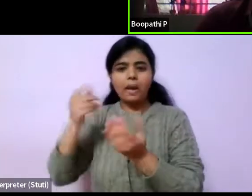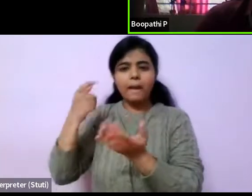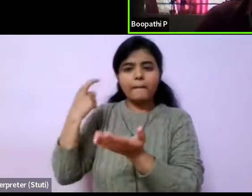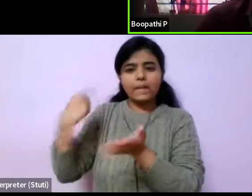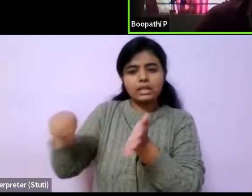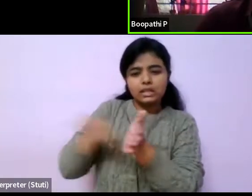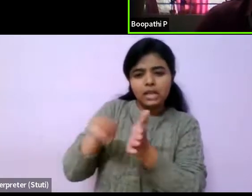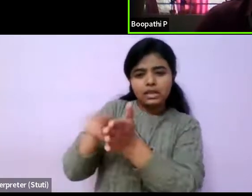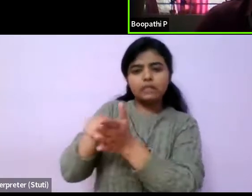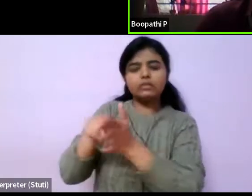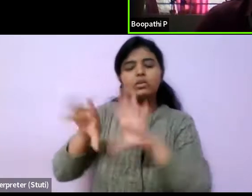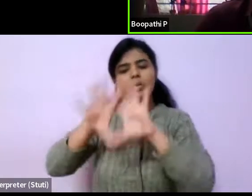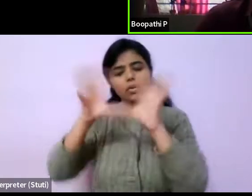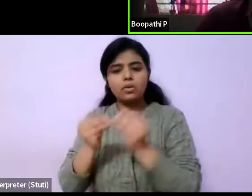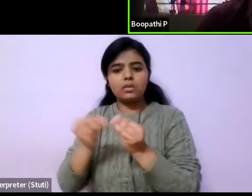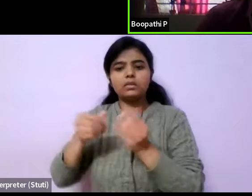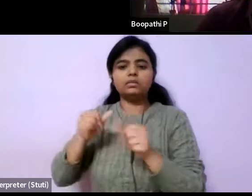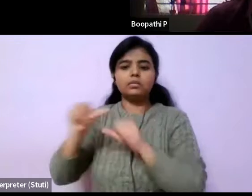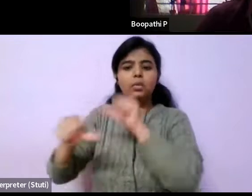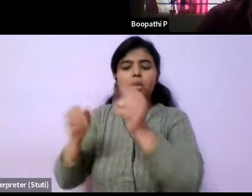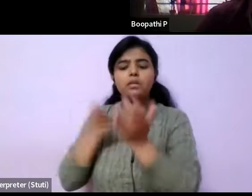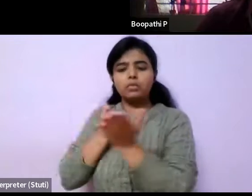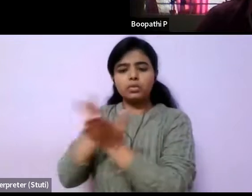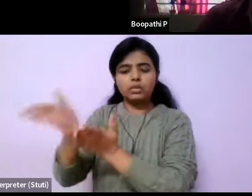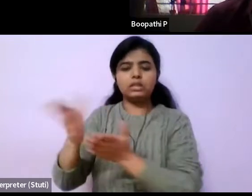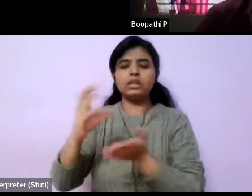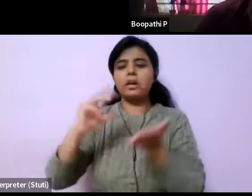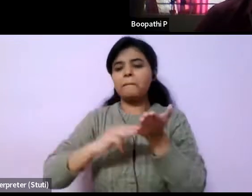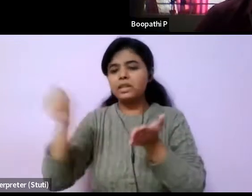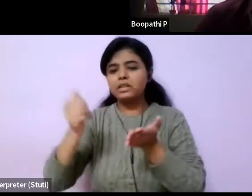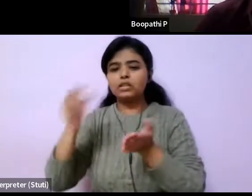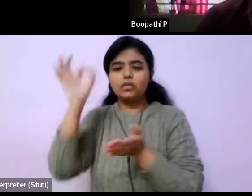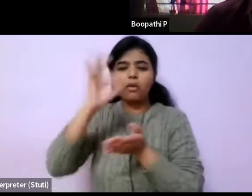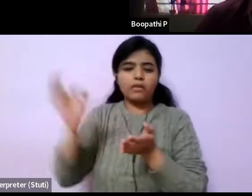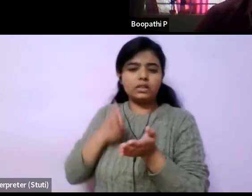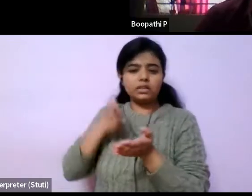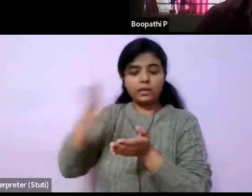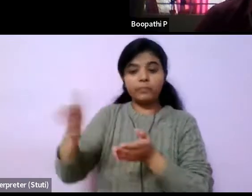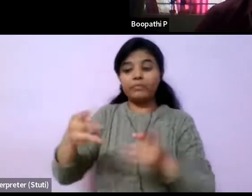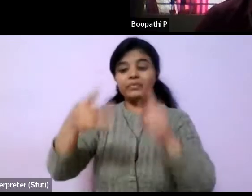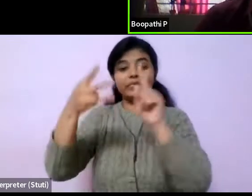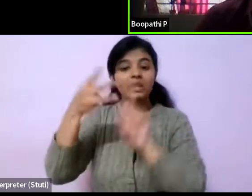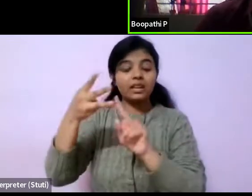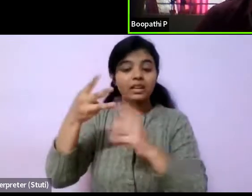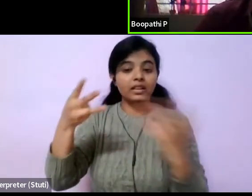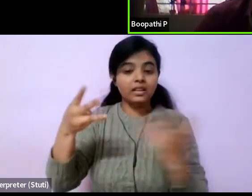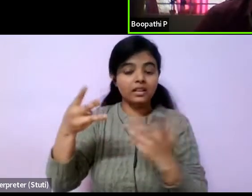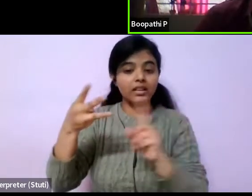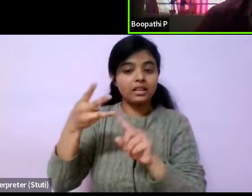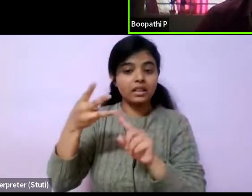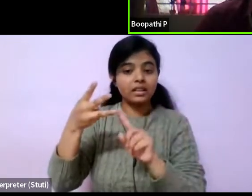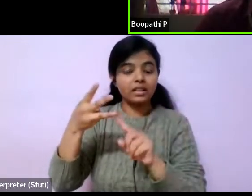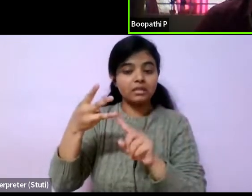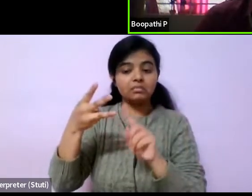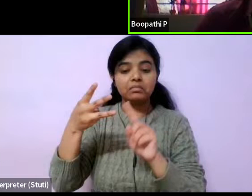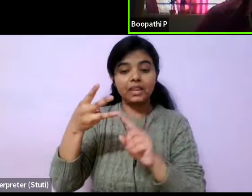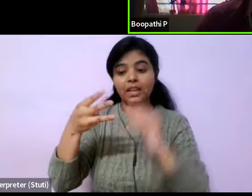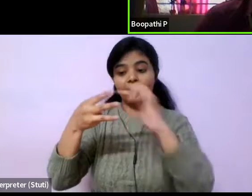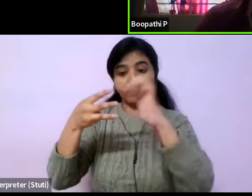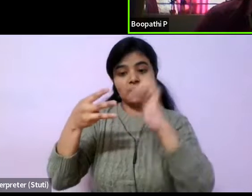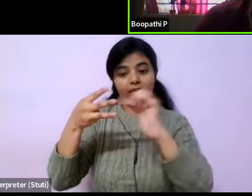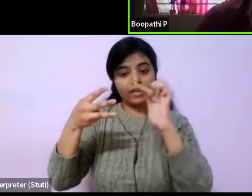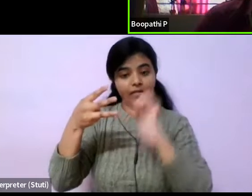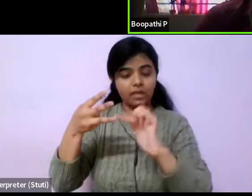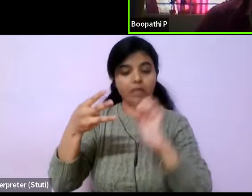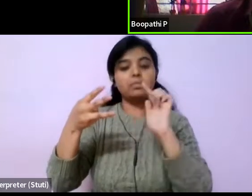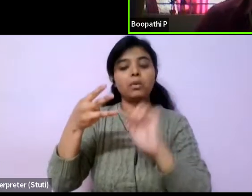the chief minister office or chief secretariat office and all these things. And the third important is primarily that is important for us because we are